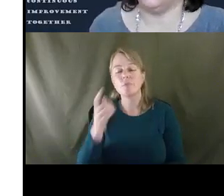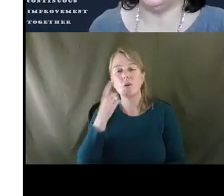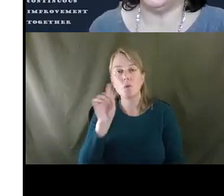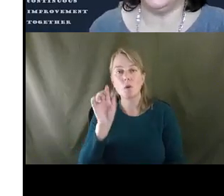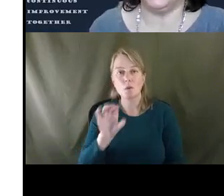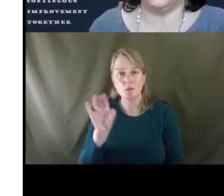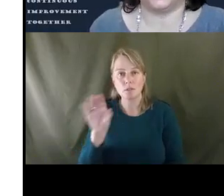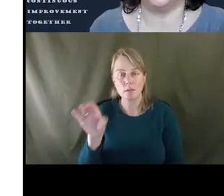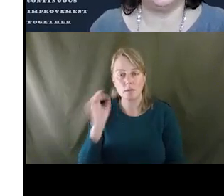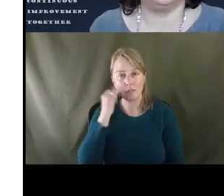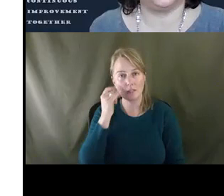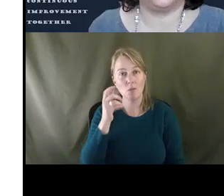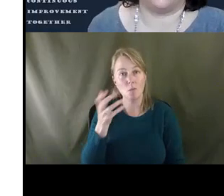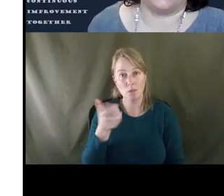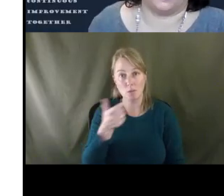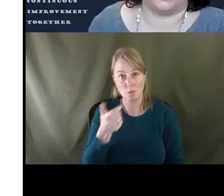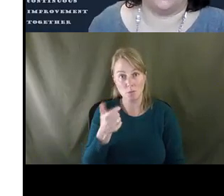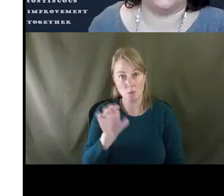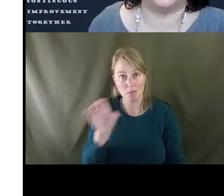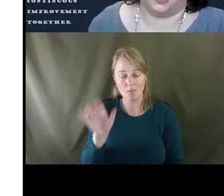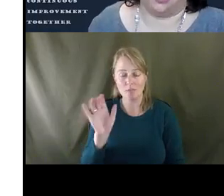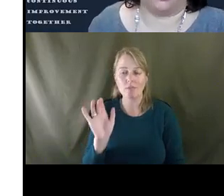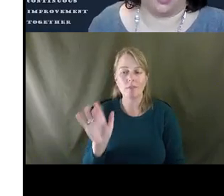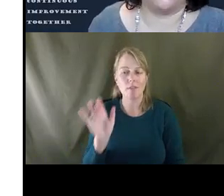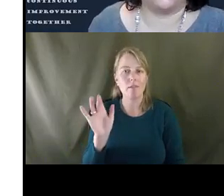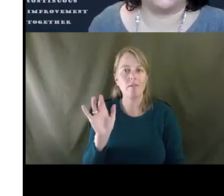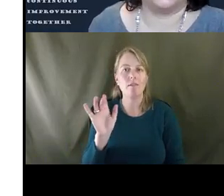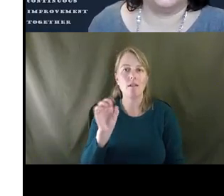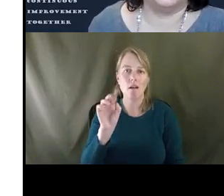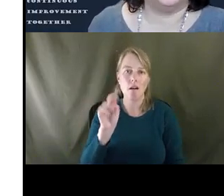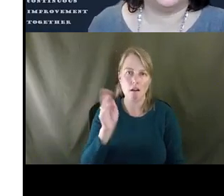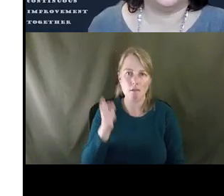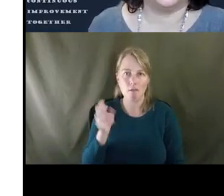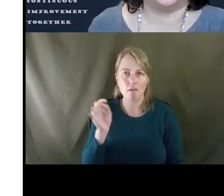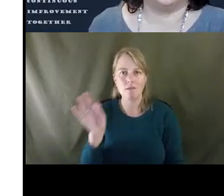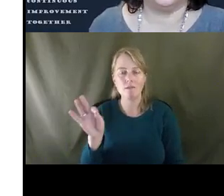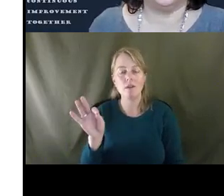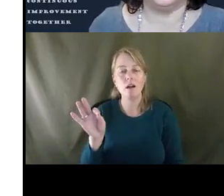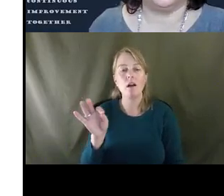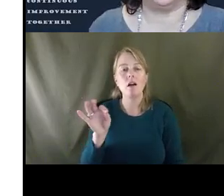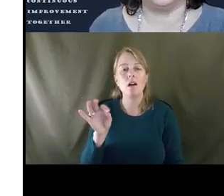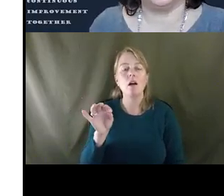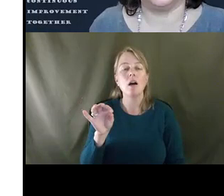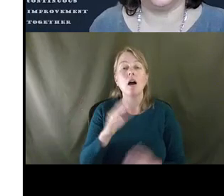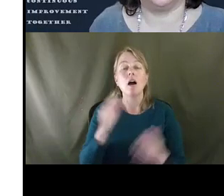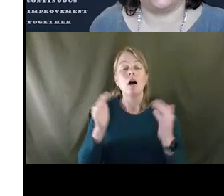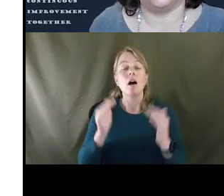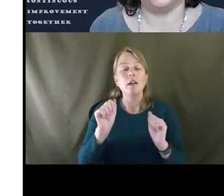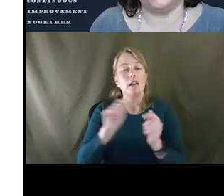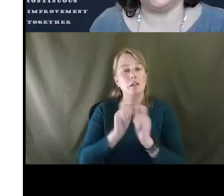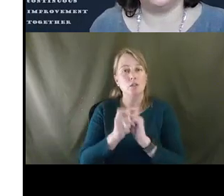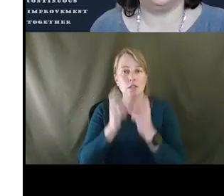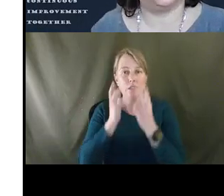If you wish to see closed captioning, you can click on that icon to turn it on or off. You can adjust your view to make the presentation